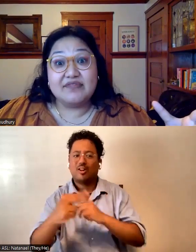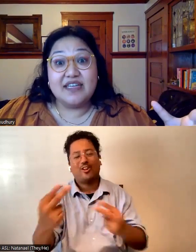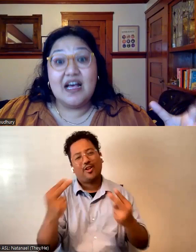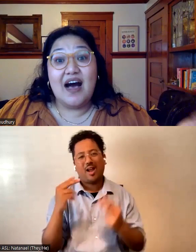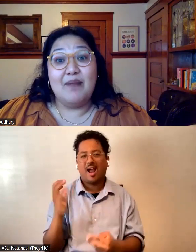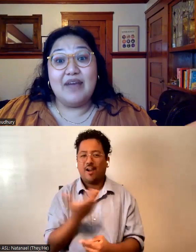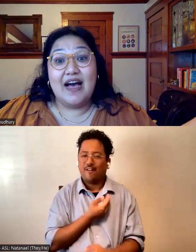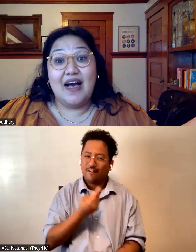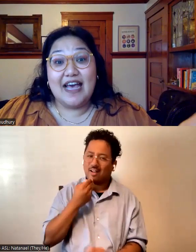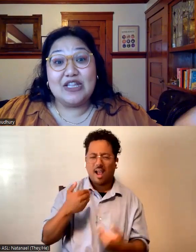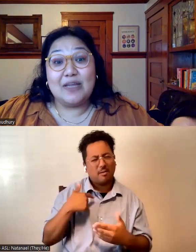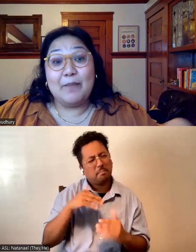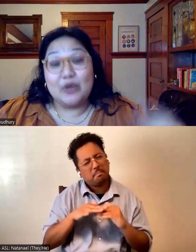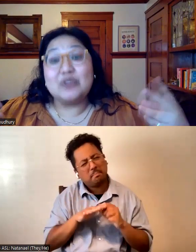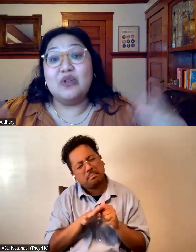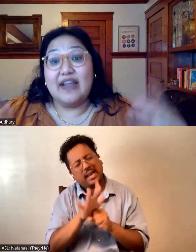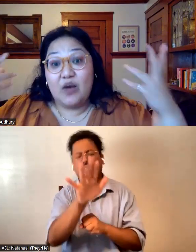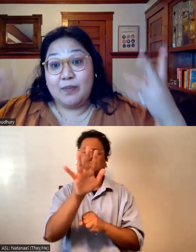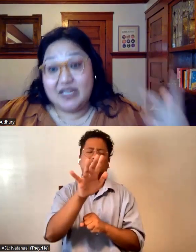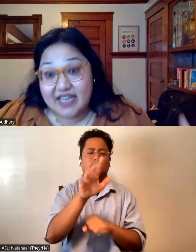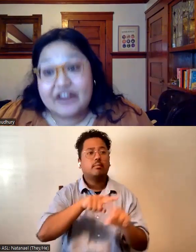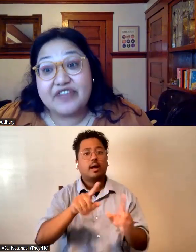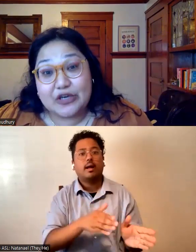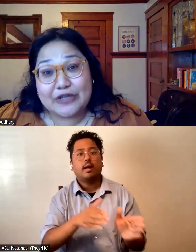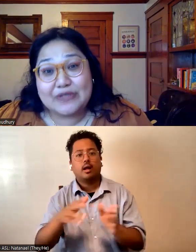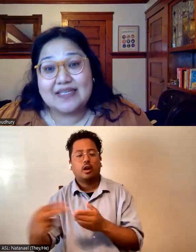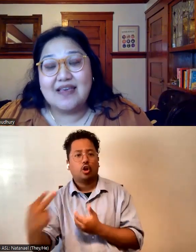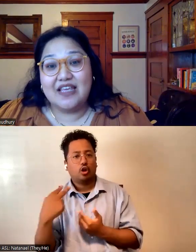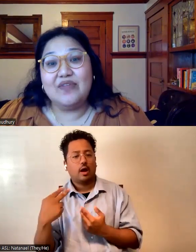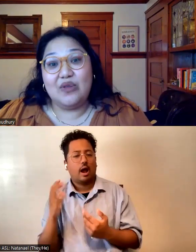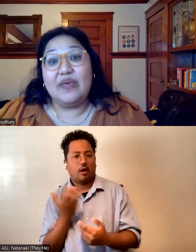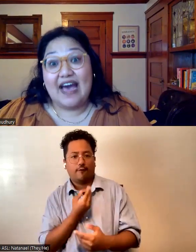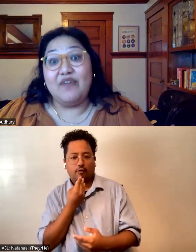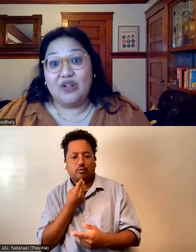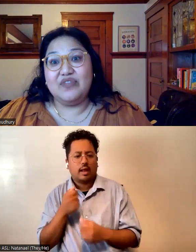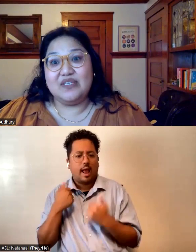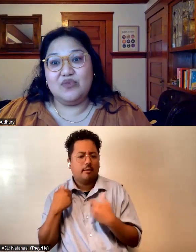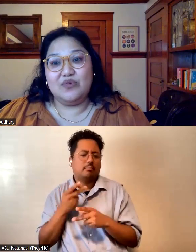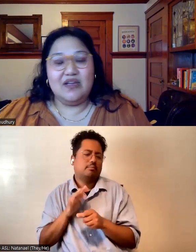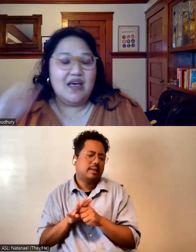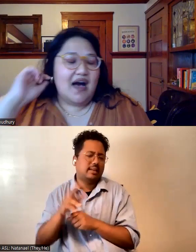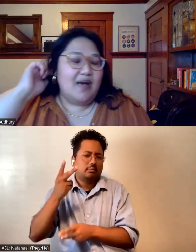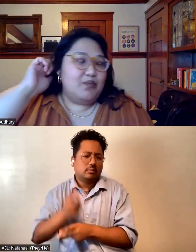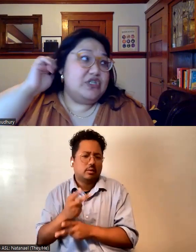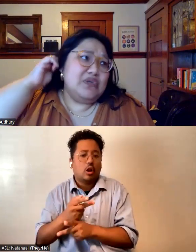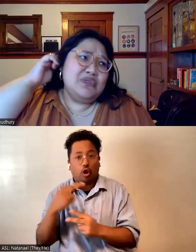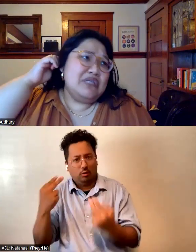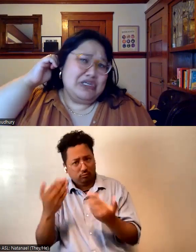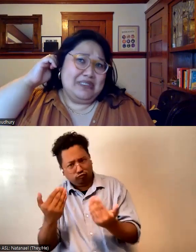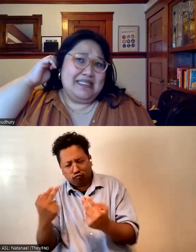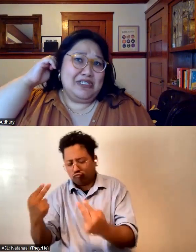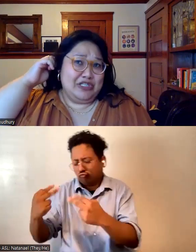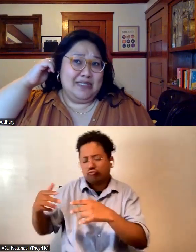have. But also look at how we maintain our figures, even though we have all of this food, which is also